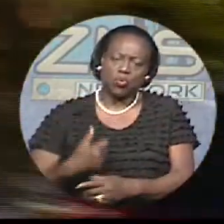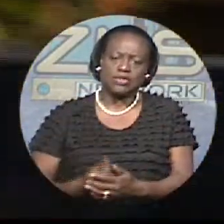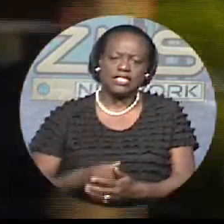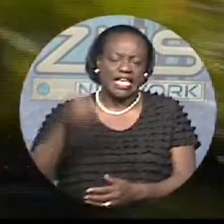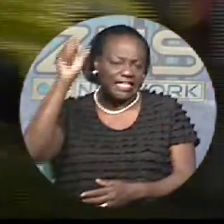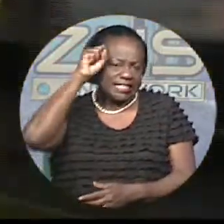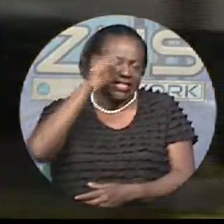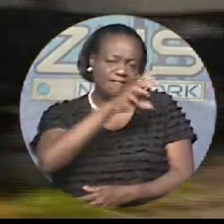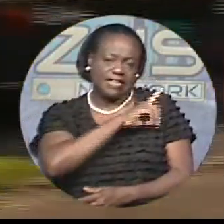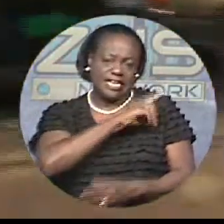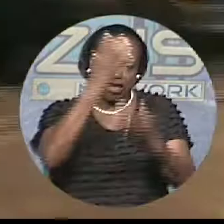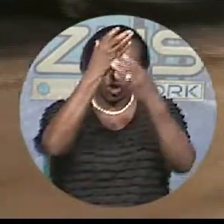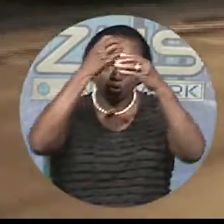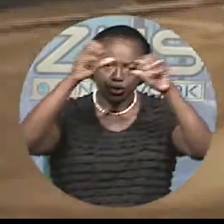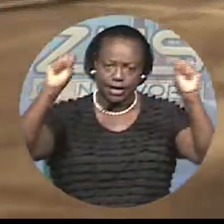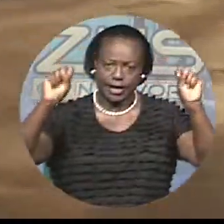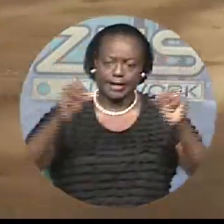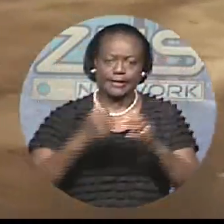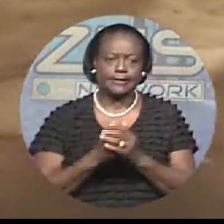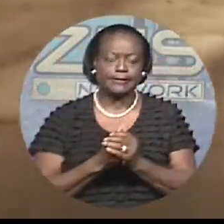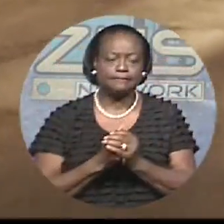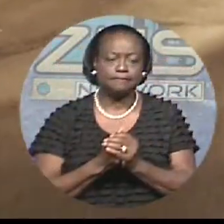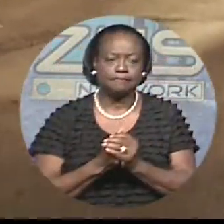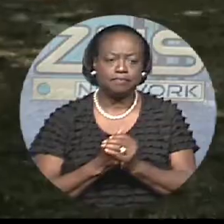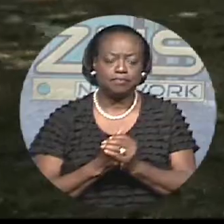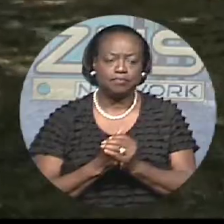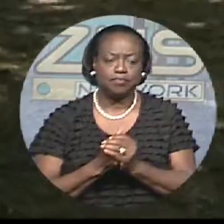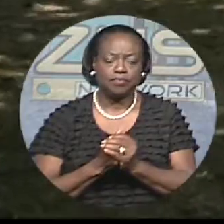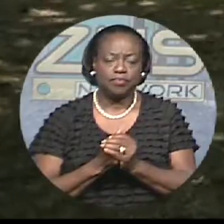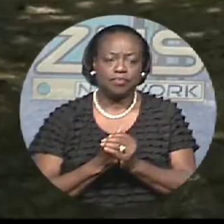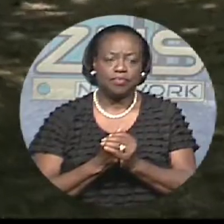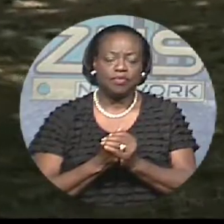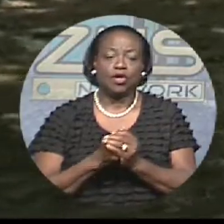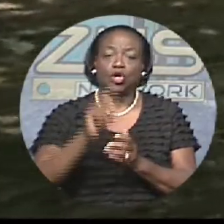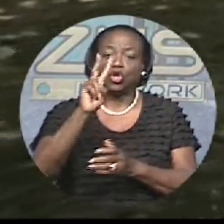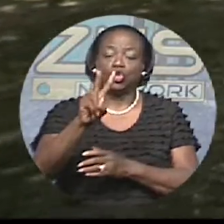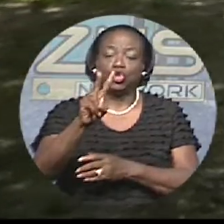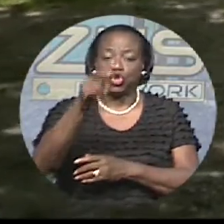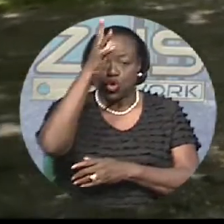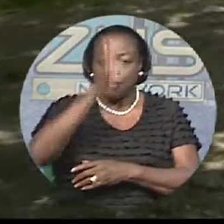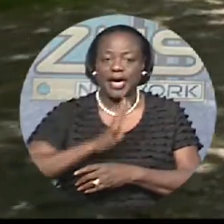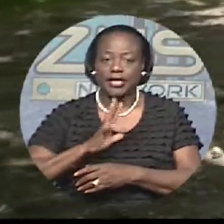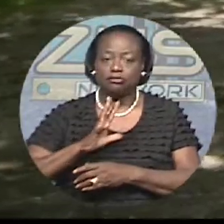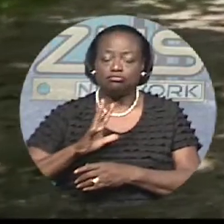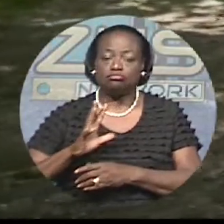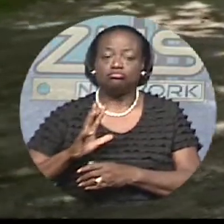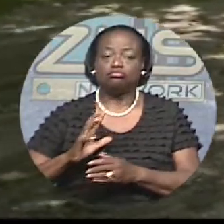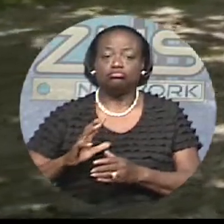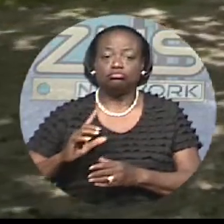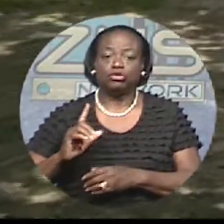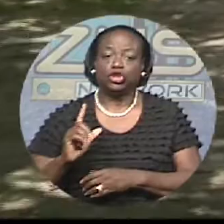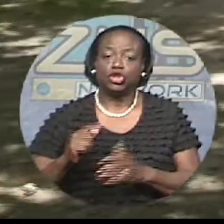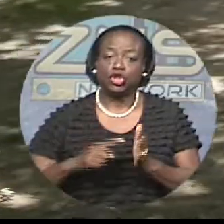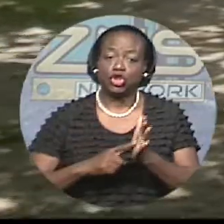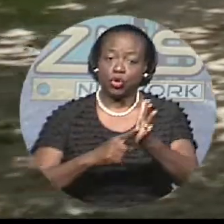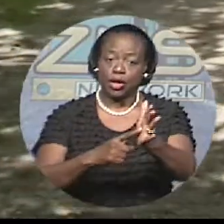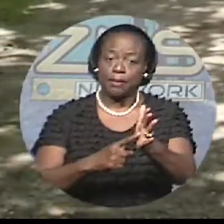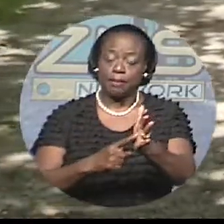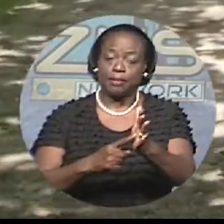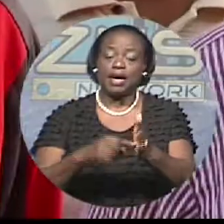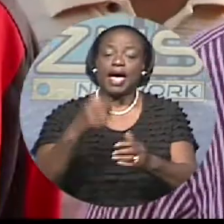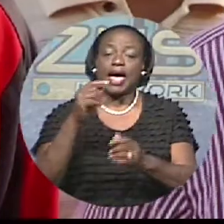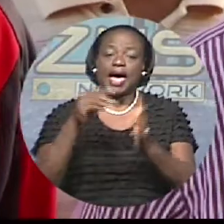Dean. Shortly after 2:30 this morning, two men showed up at PMH suffering from gunshot